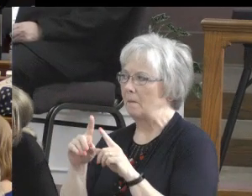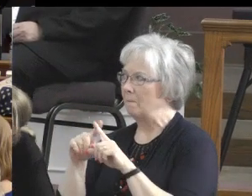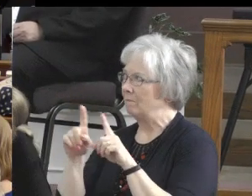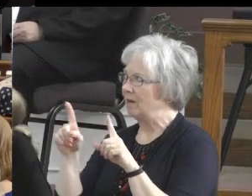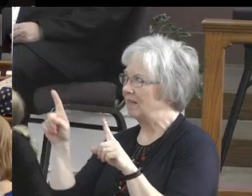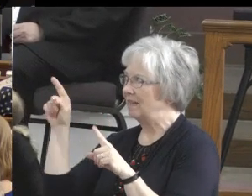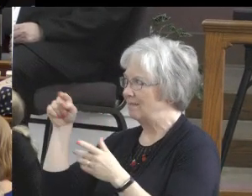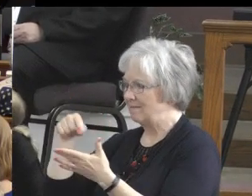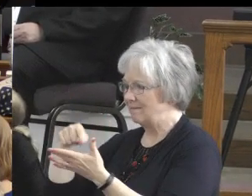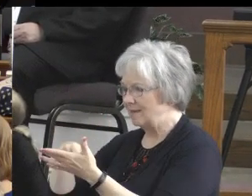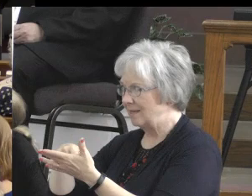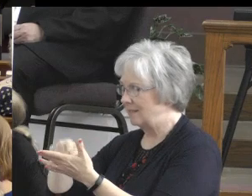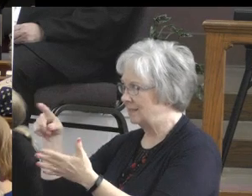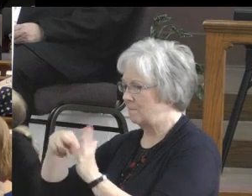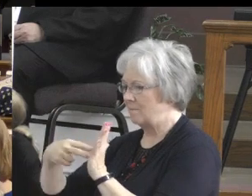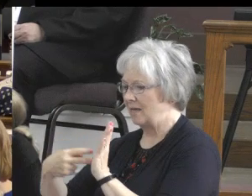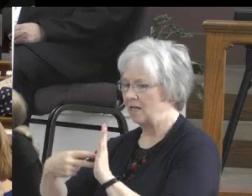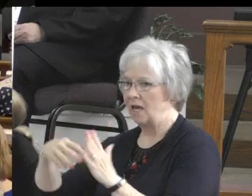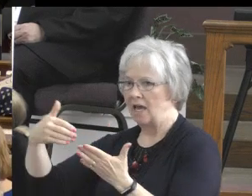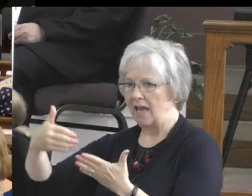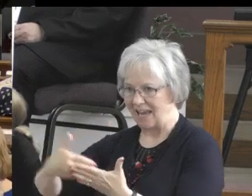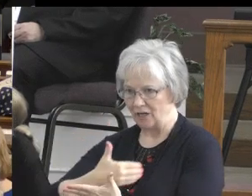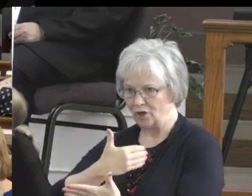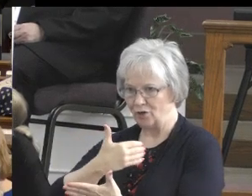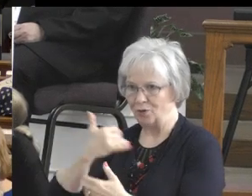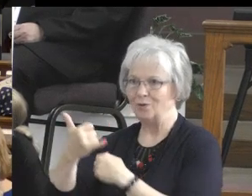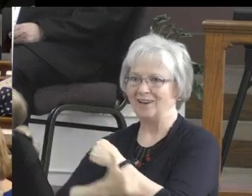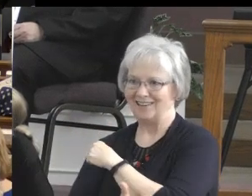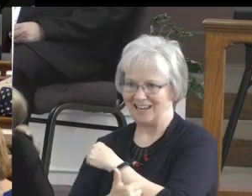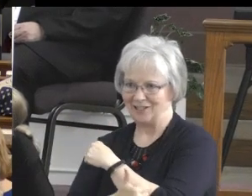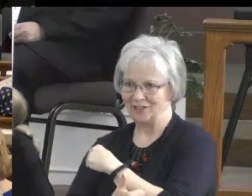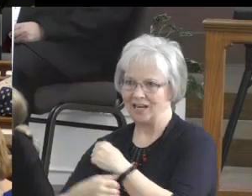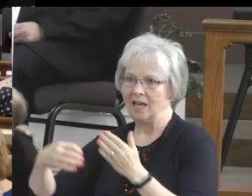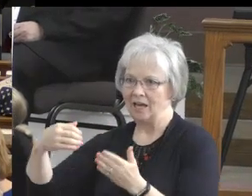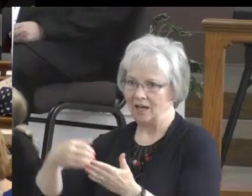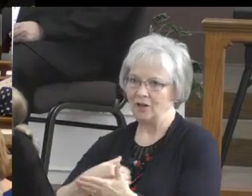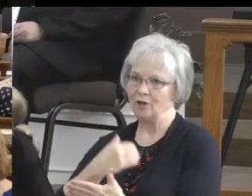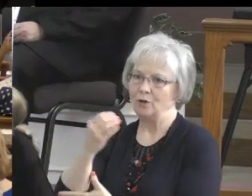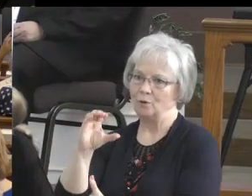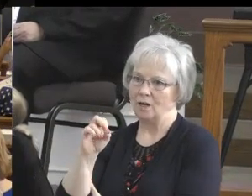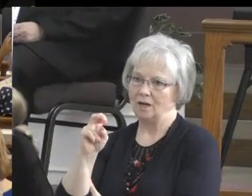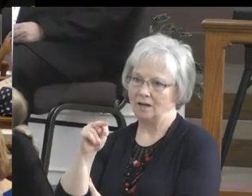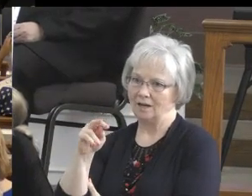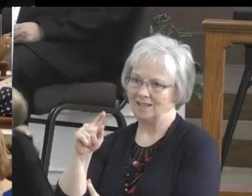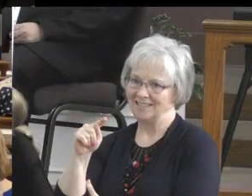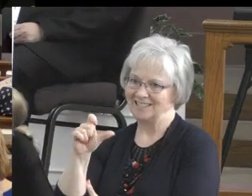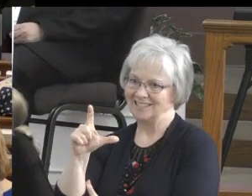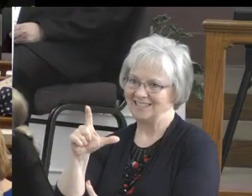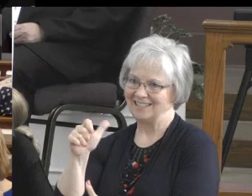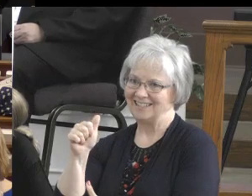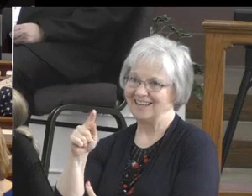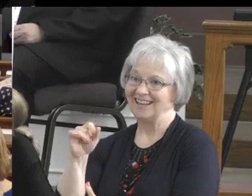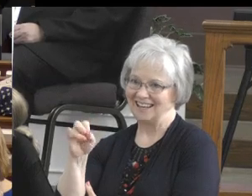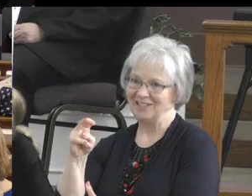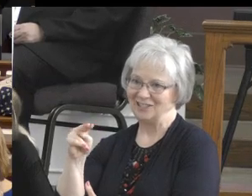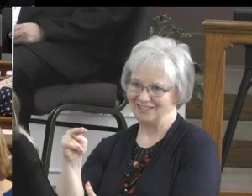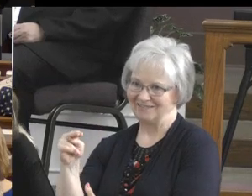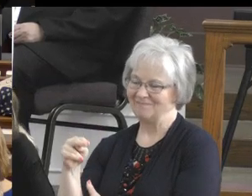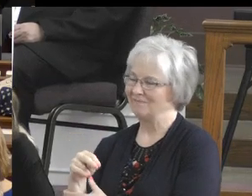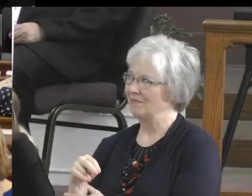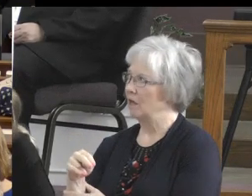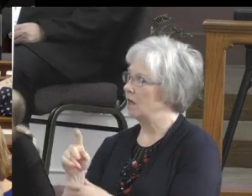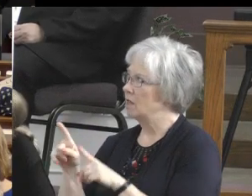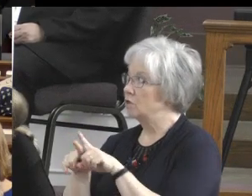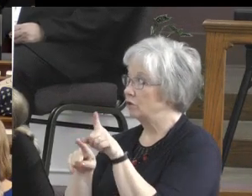new constellation. In other words, a new nation had been formed. And that's what the stars on the blue were to represent. The stars